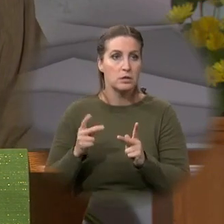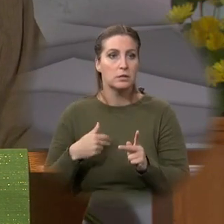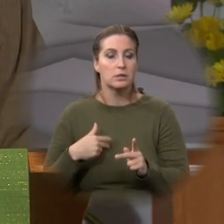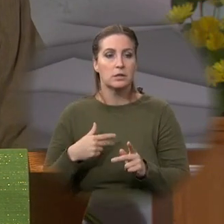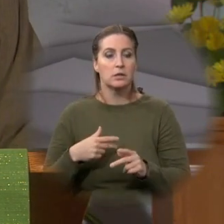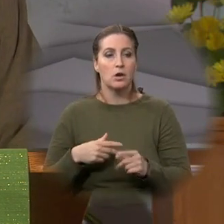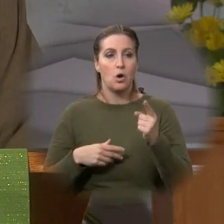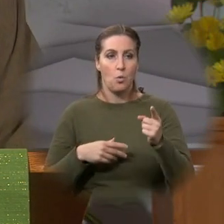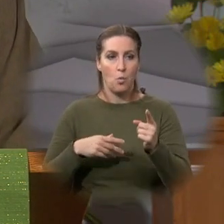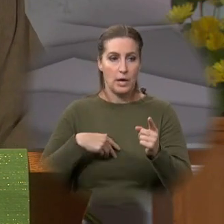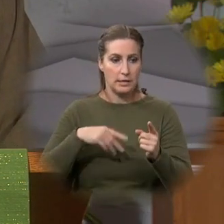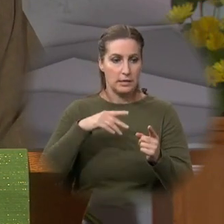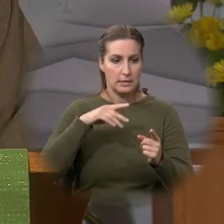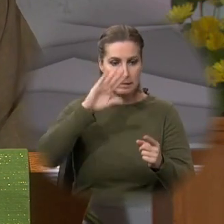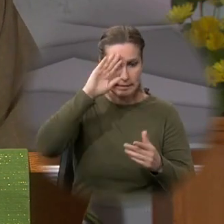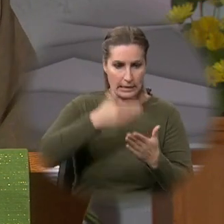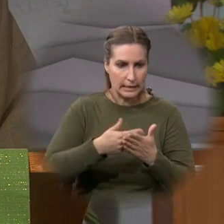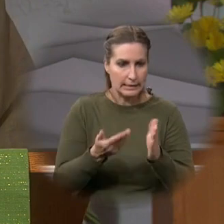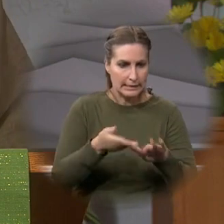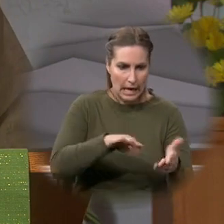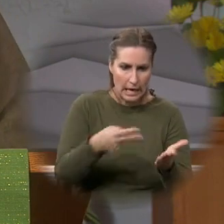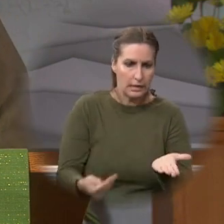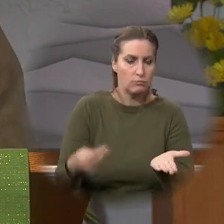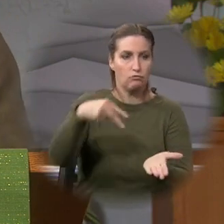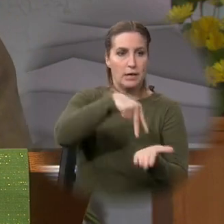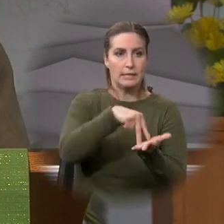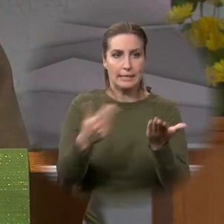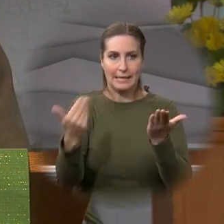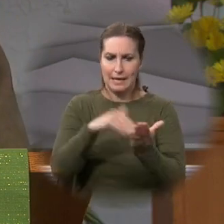son of a widow.